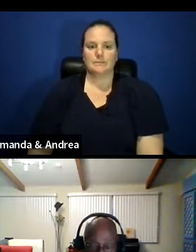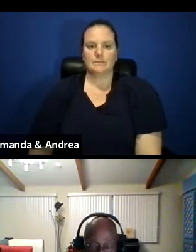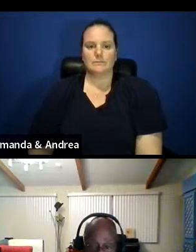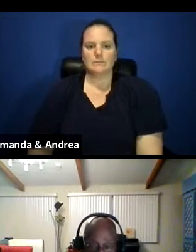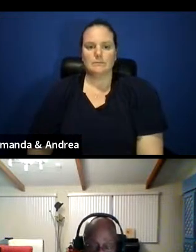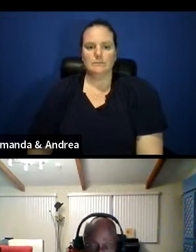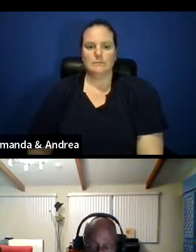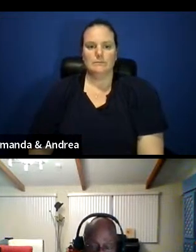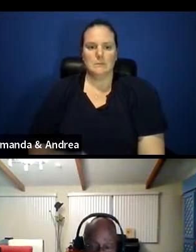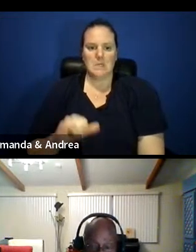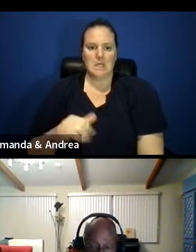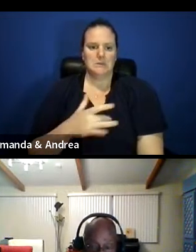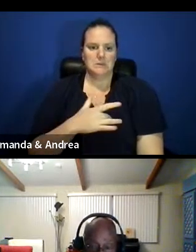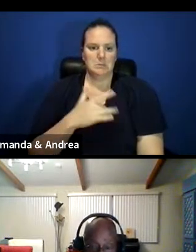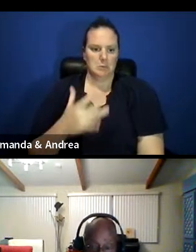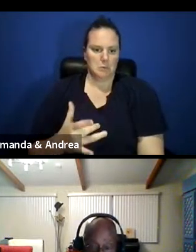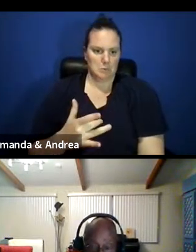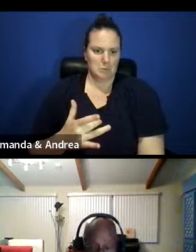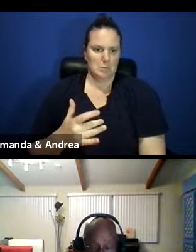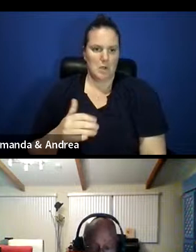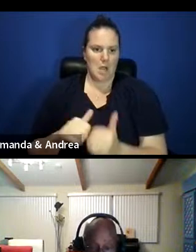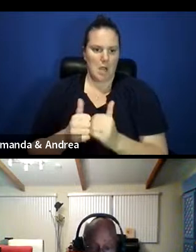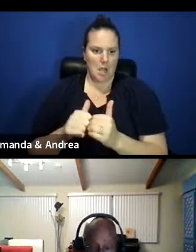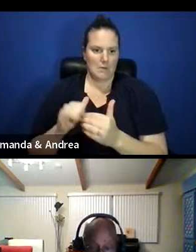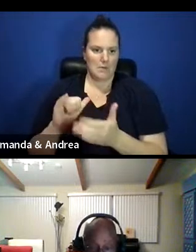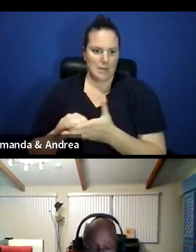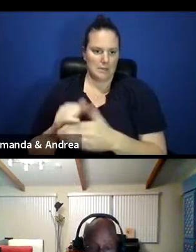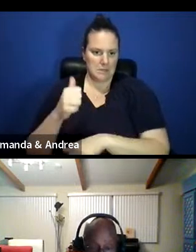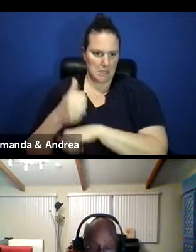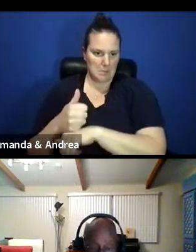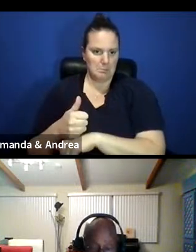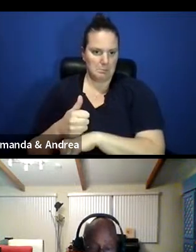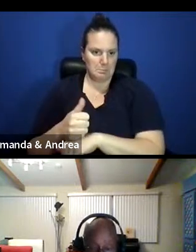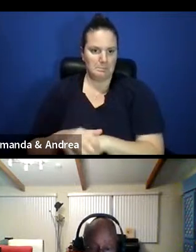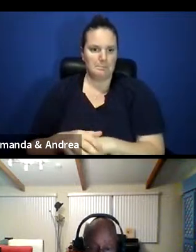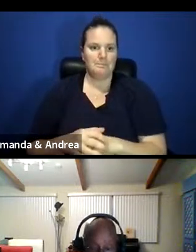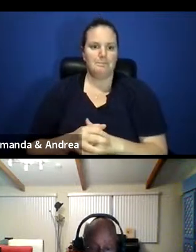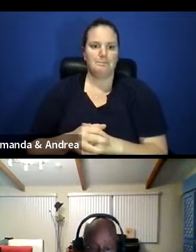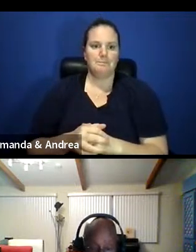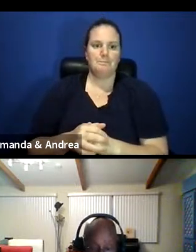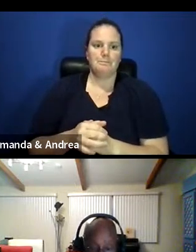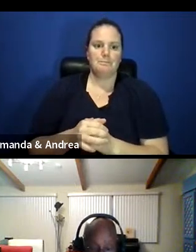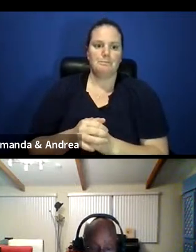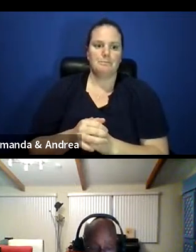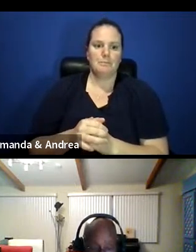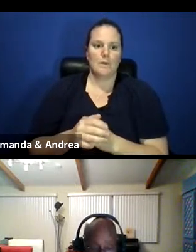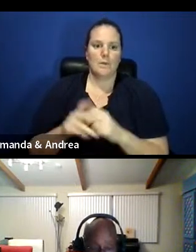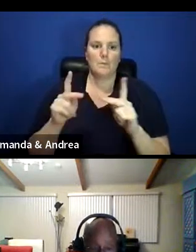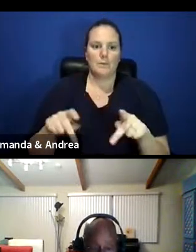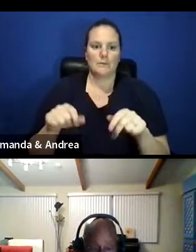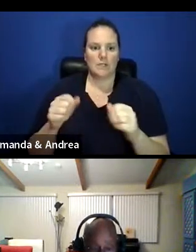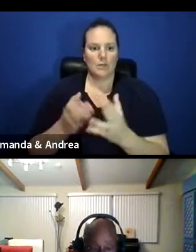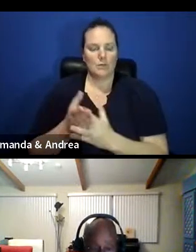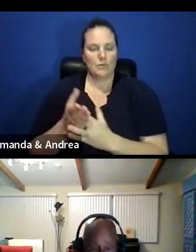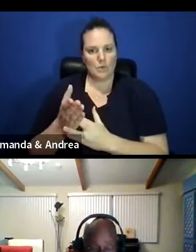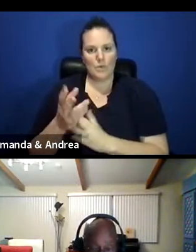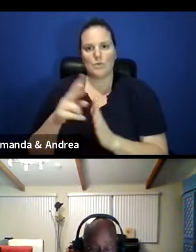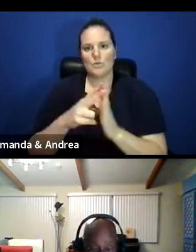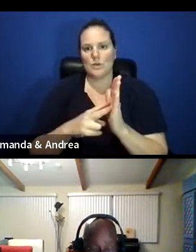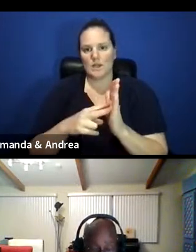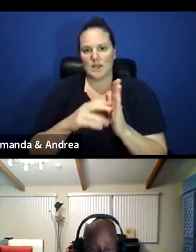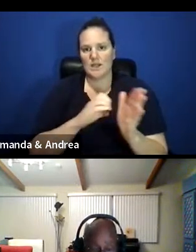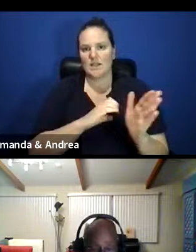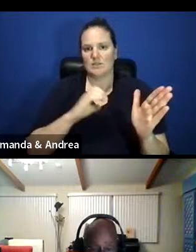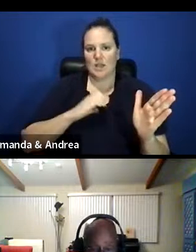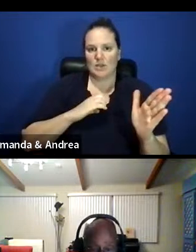That's the typical way that this is set up, and a person can go through, read an executive summary,